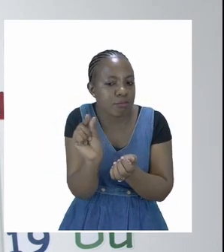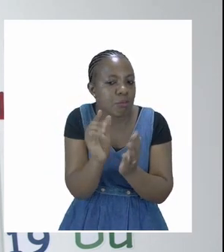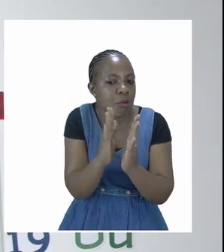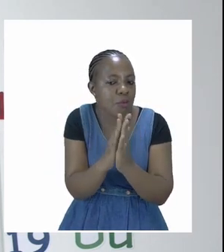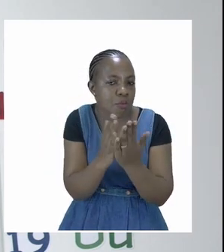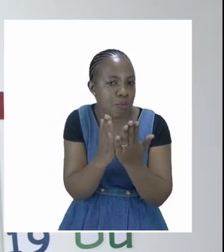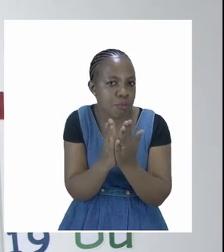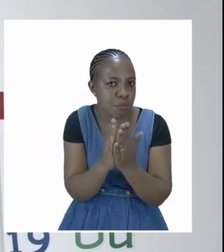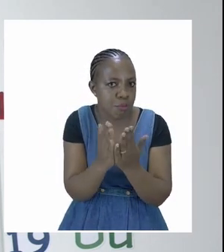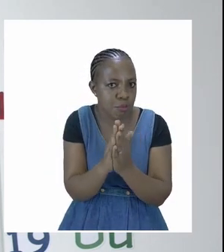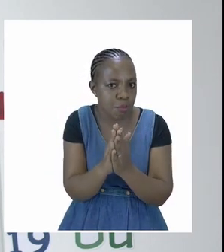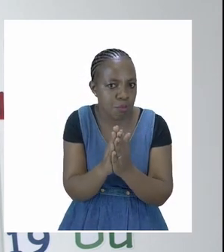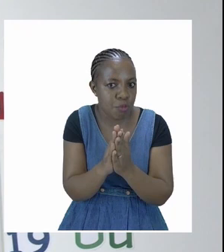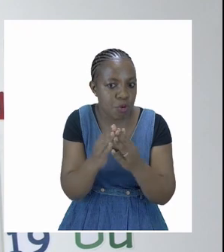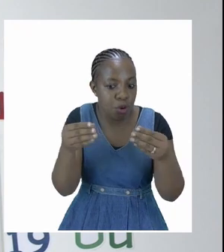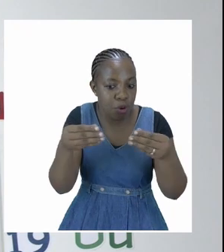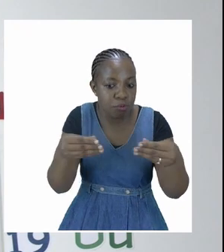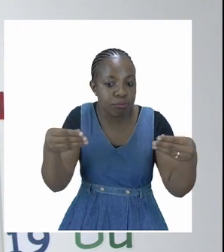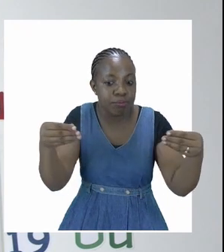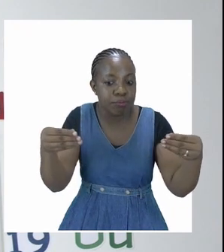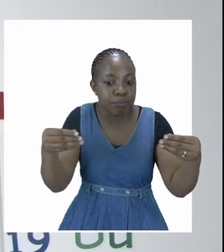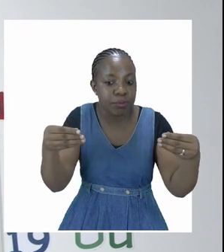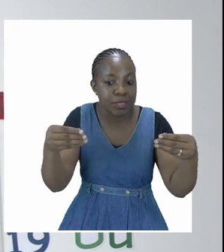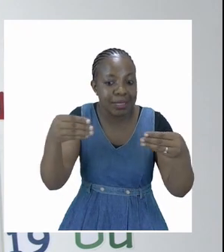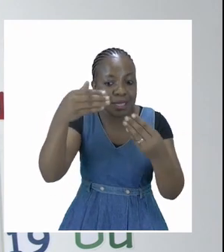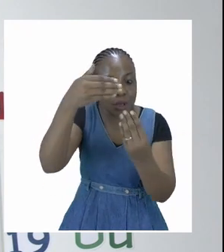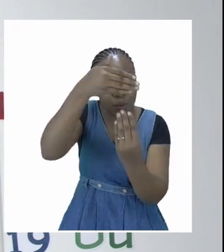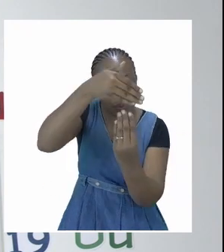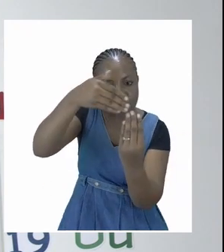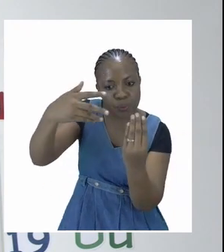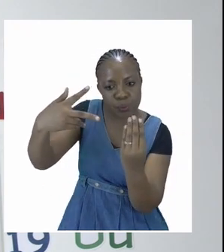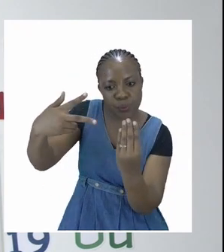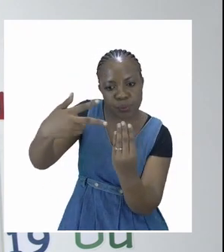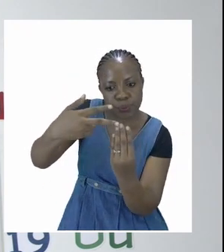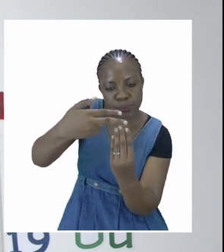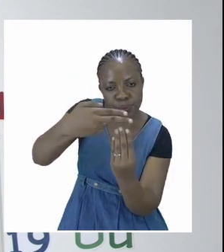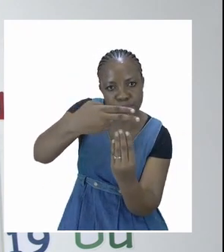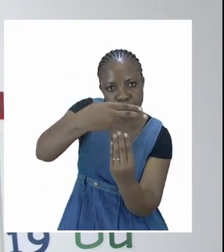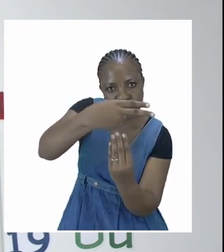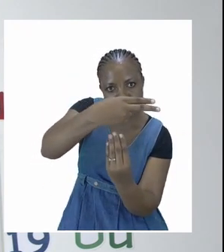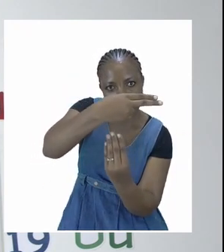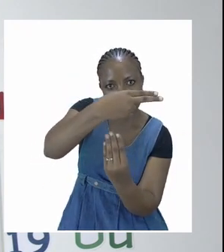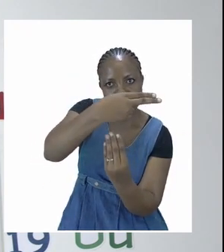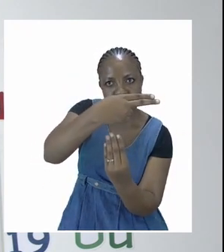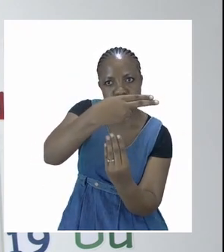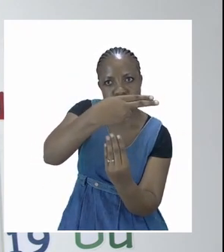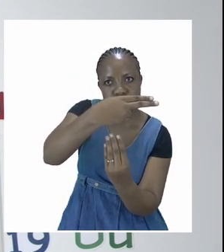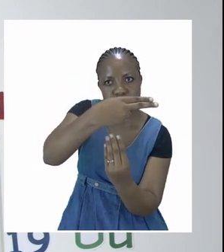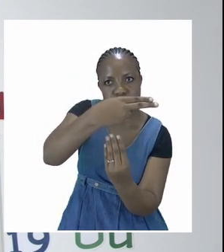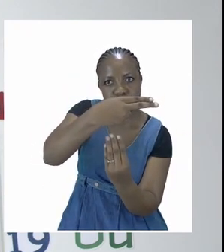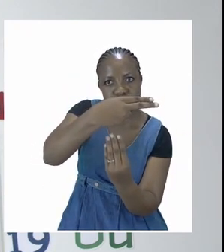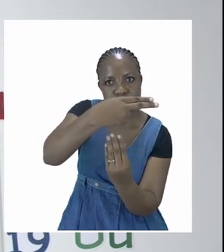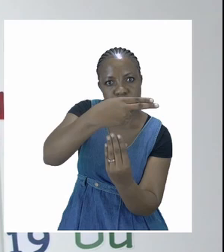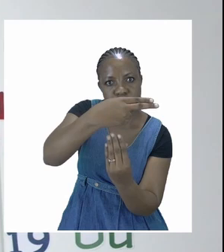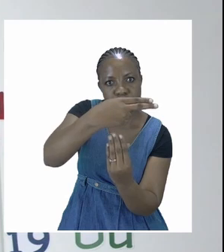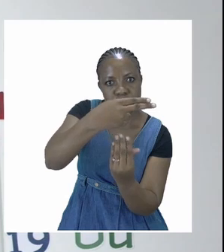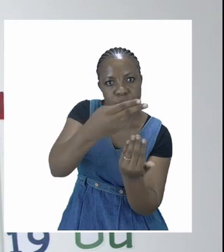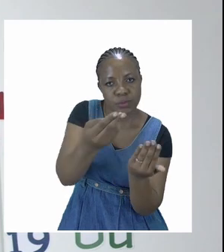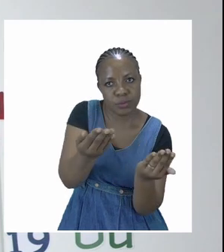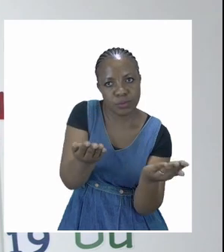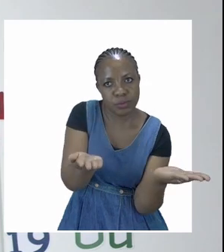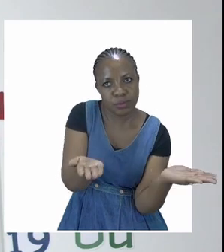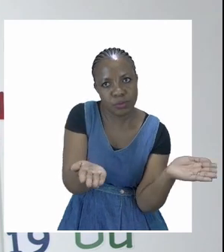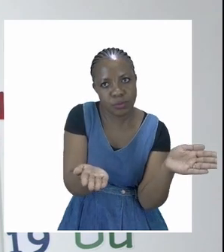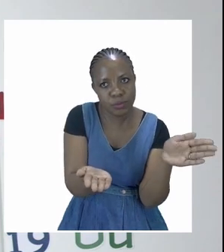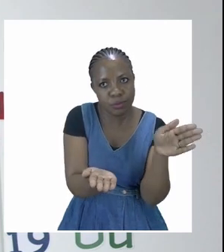booklet. Please cut the top of the lesson booklet with a pair of scissors and fold